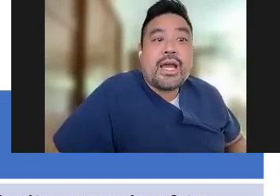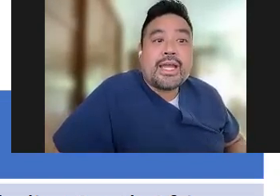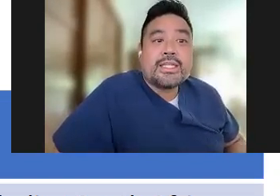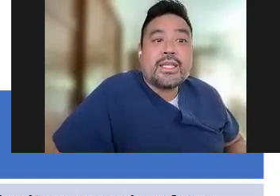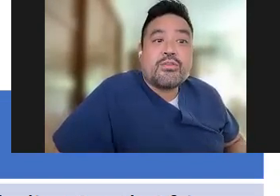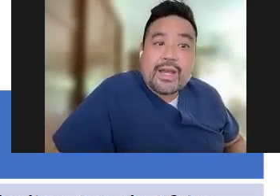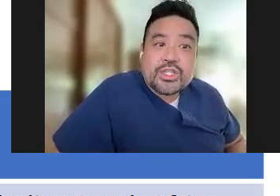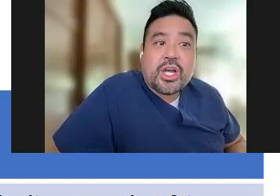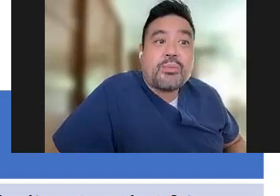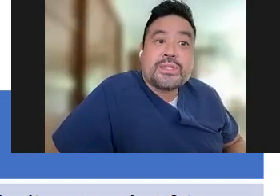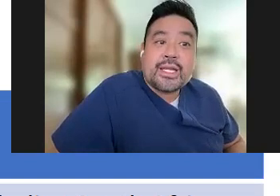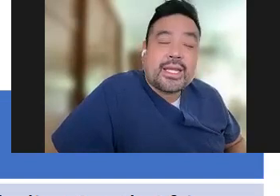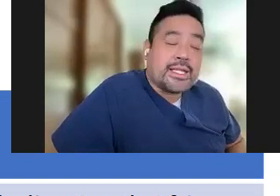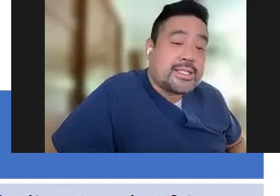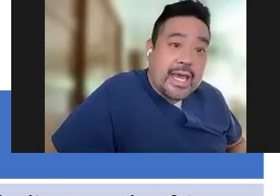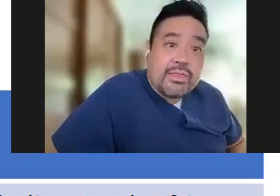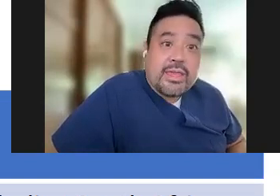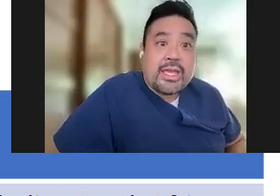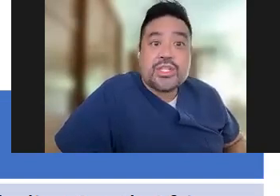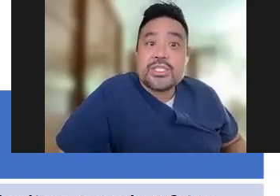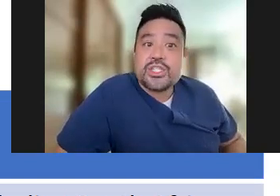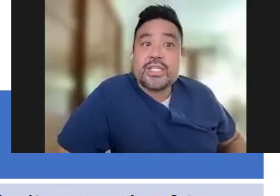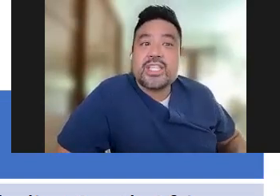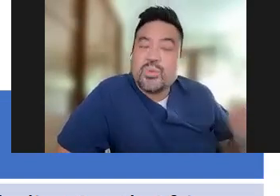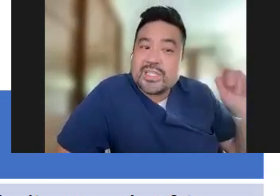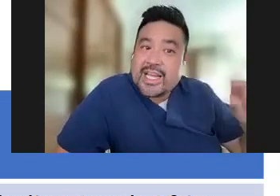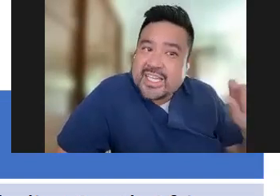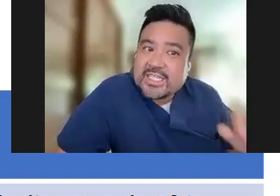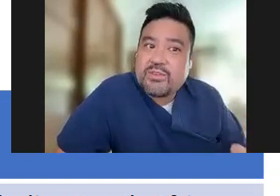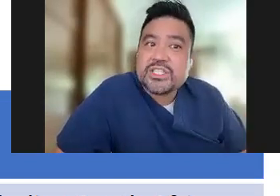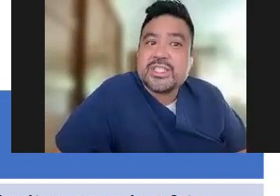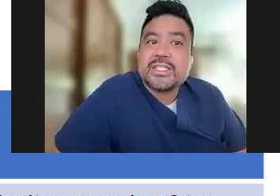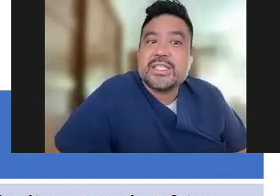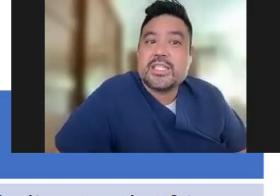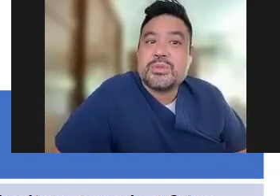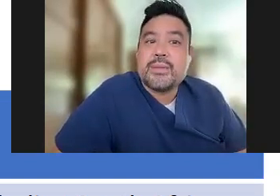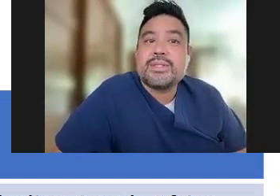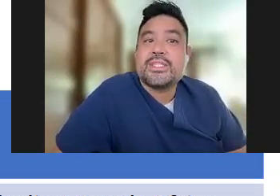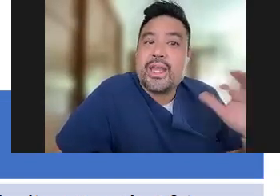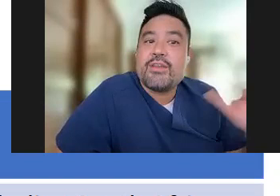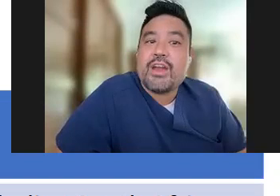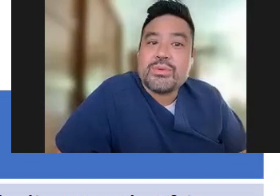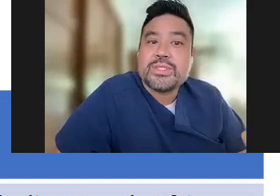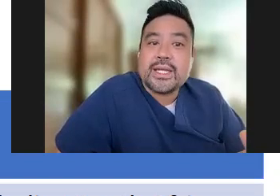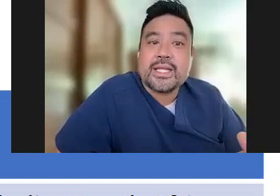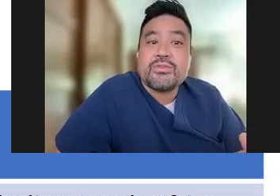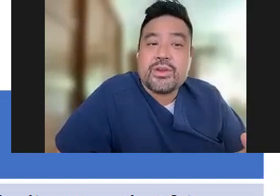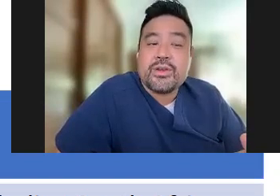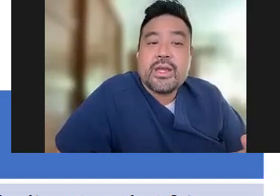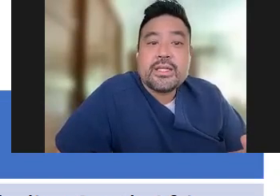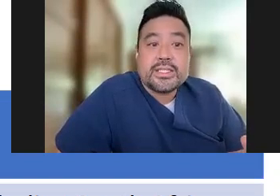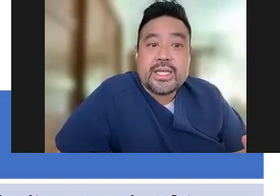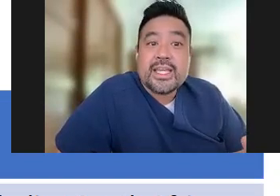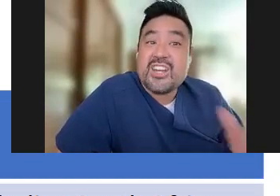effective against infection, 100% against death. In Johnson & Johnson, it was less against infection, 66%, but still 85% against